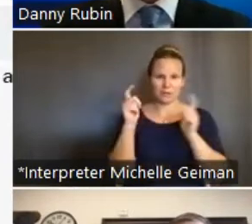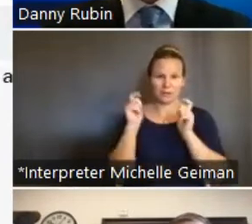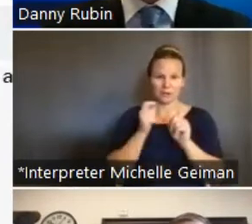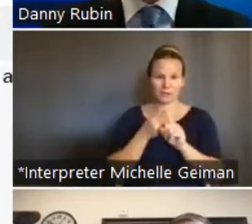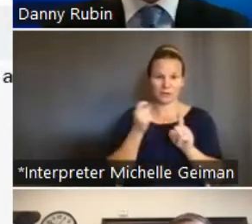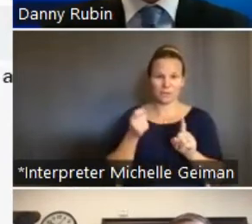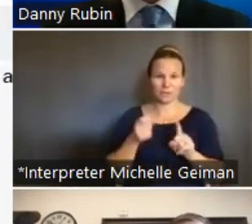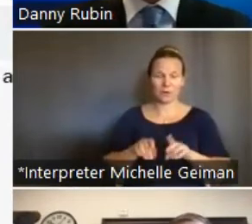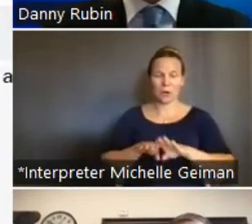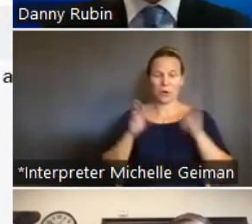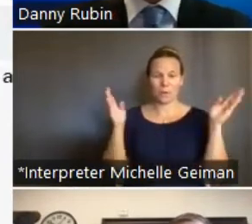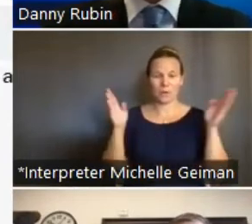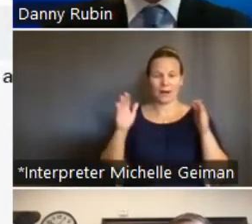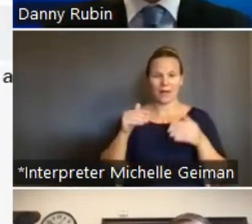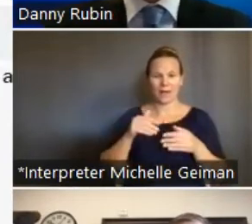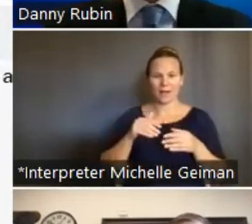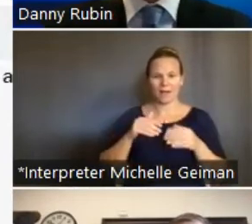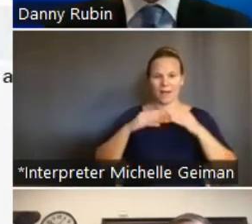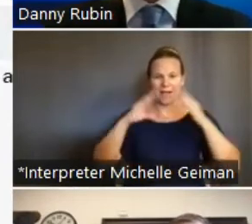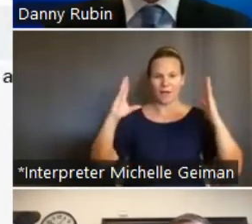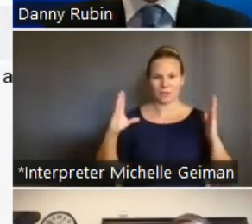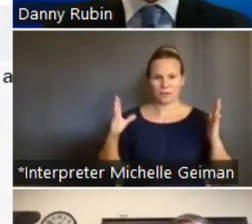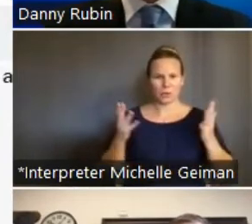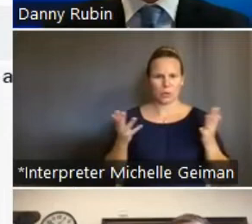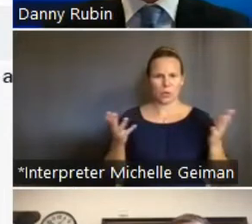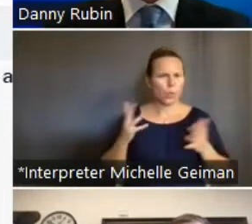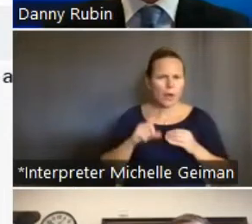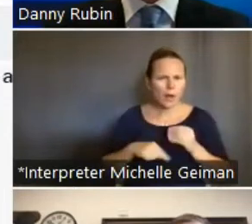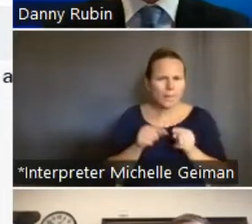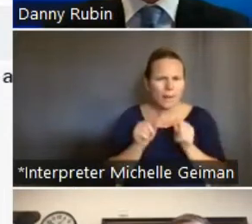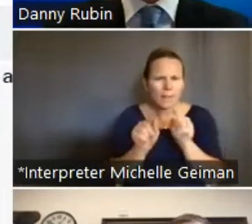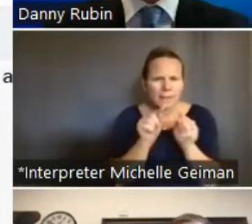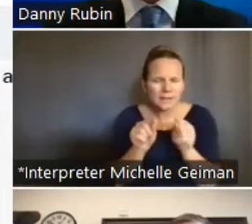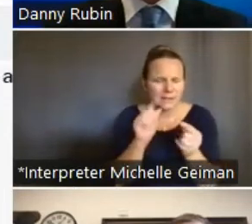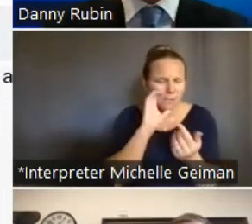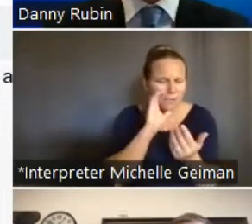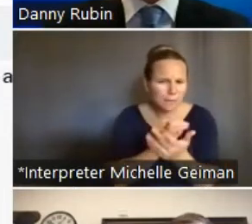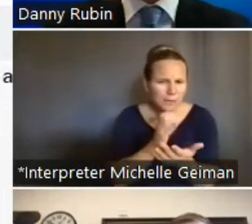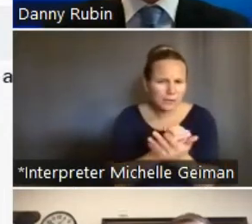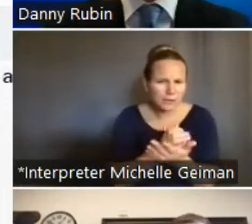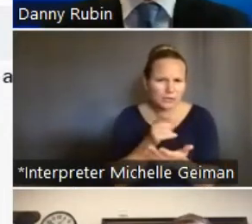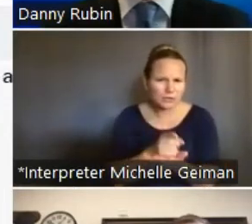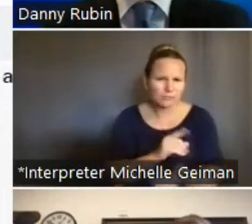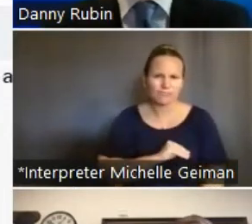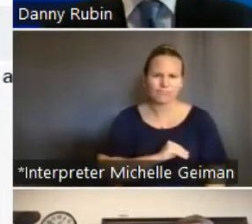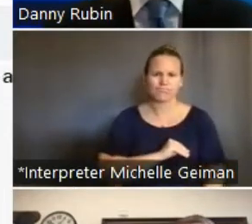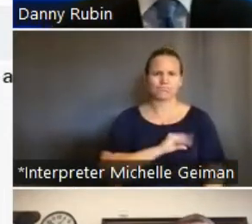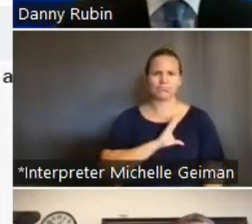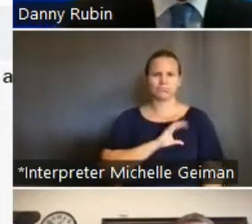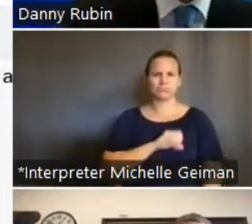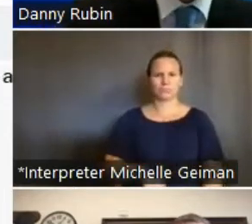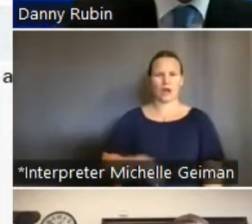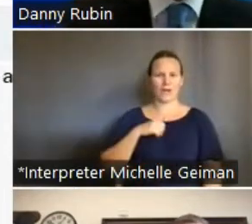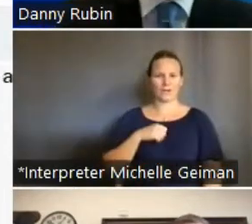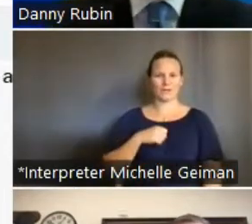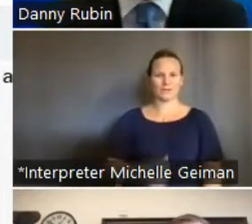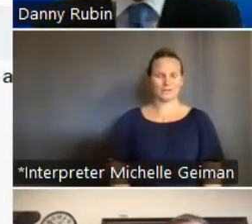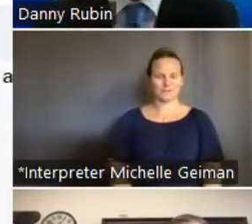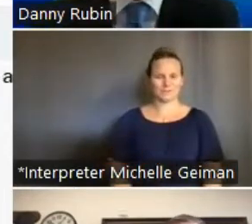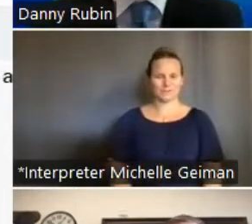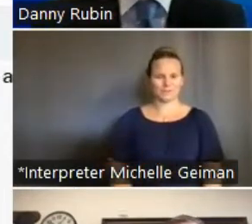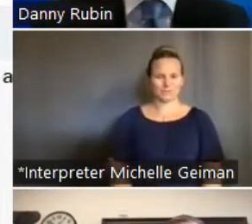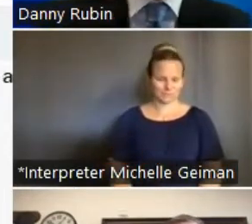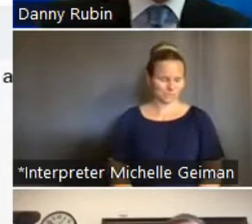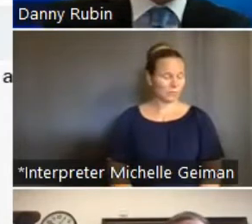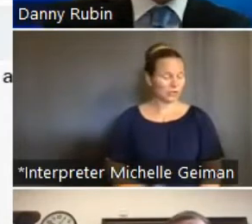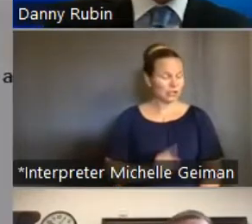year together. What about these pictures makes you proud, looking at the ones you decided to post? Sure.